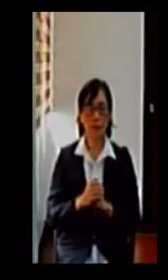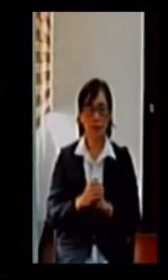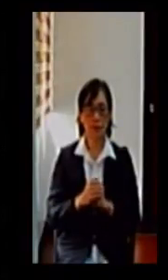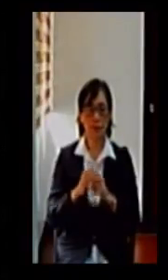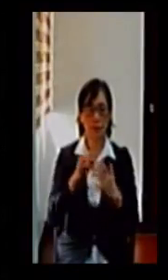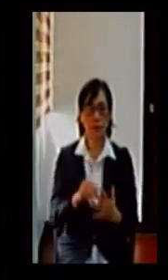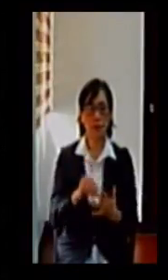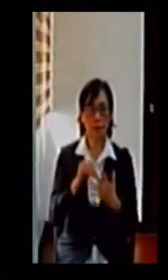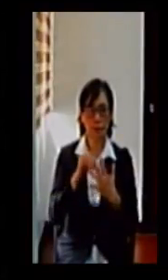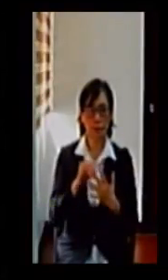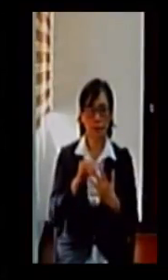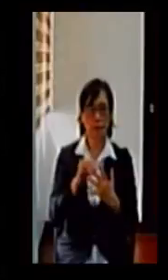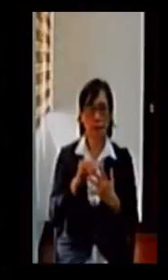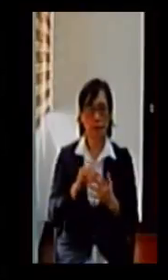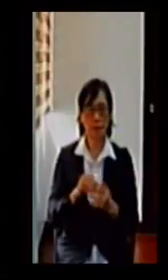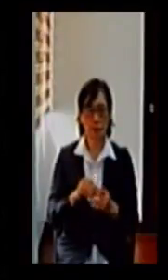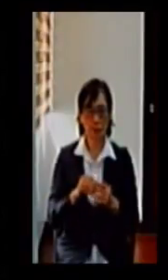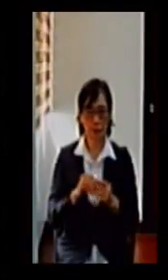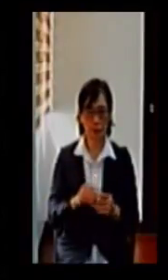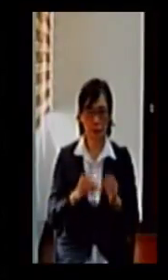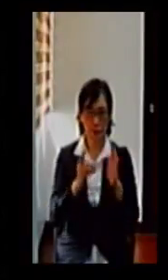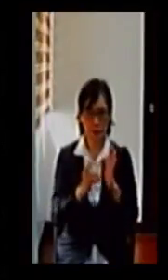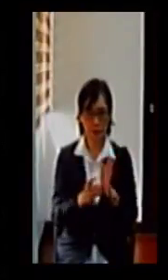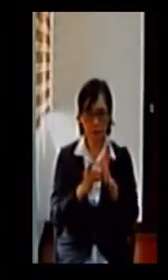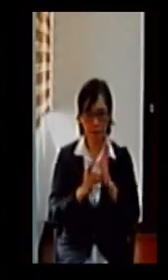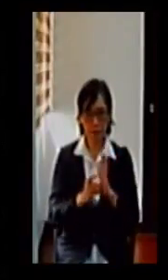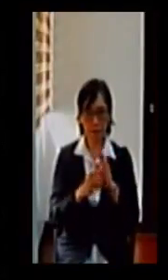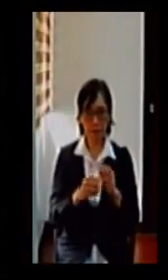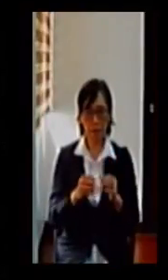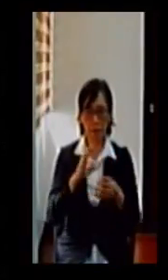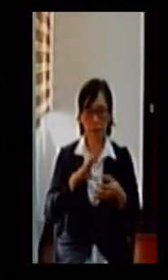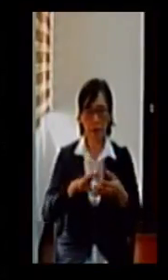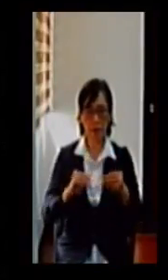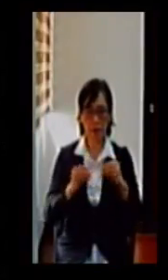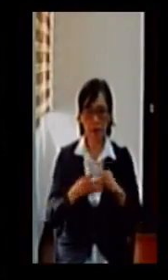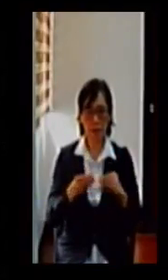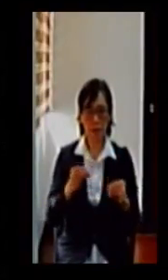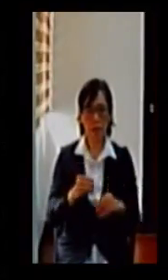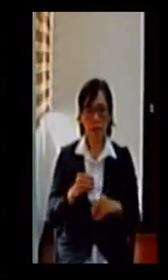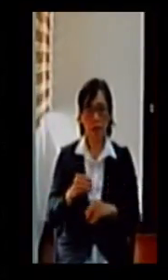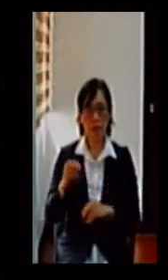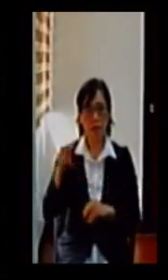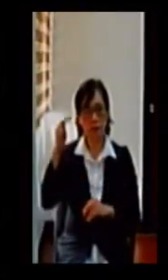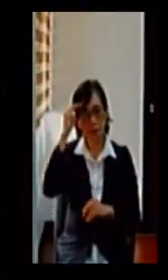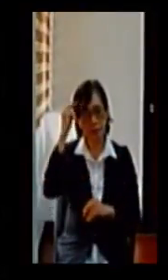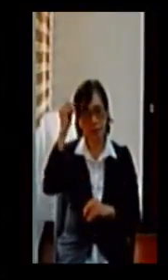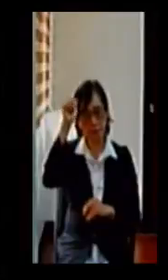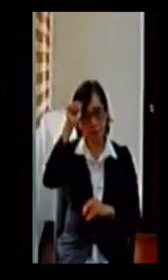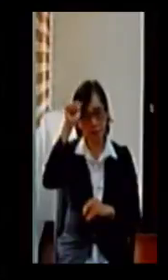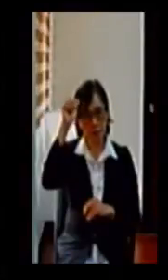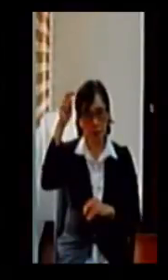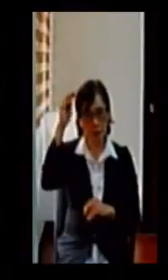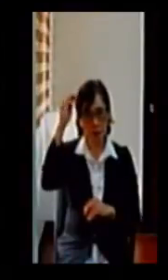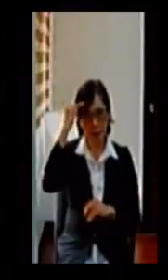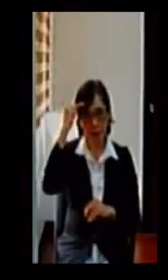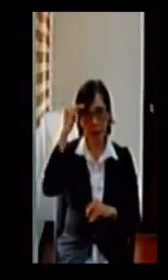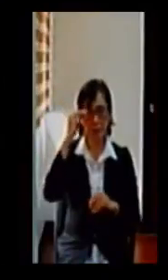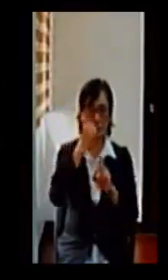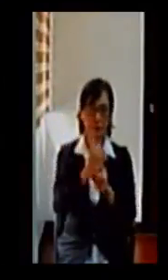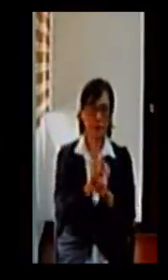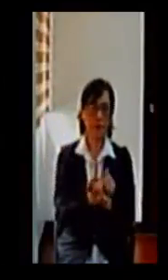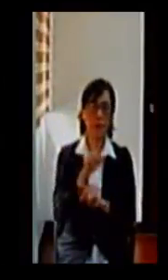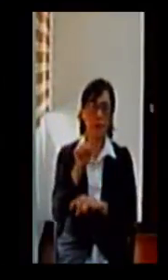Specifically, first document is a statement of Neil Aldrin Maliari, PhD Ecology, dated August